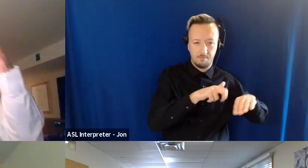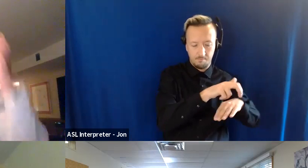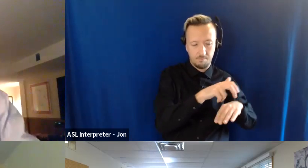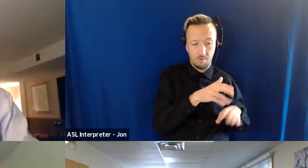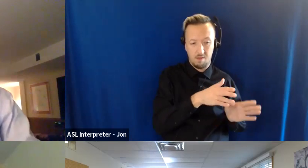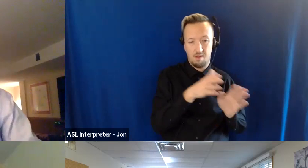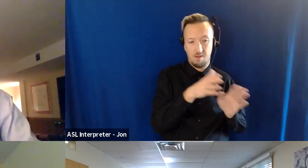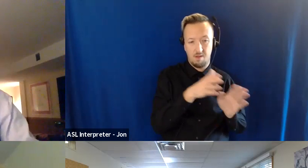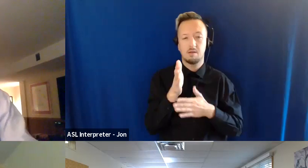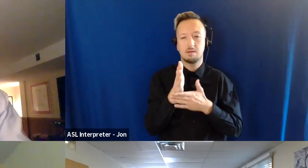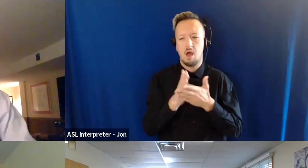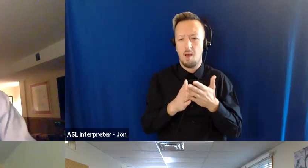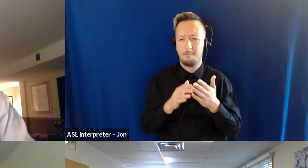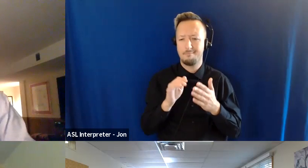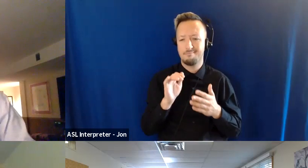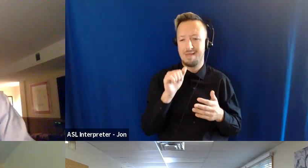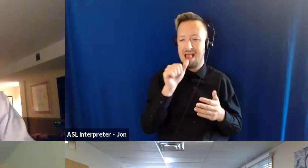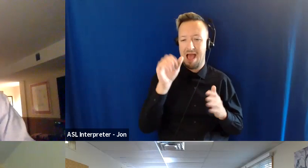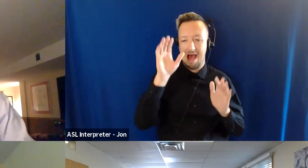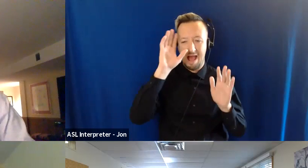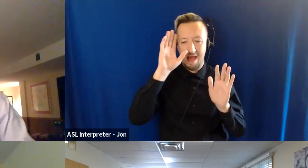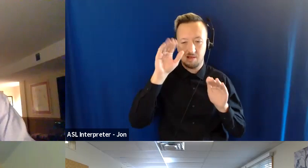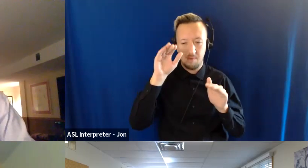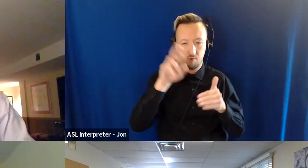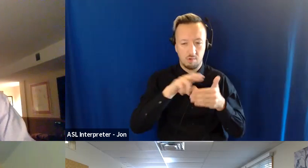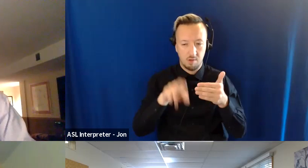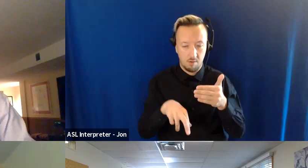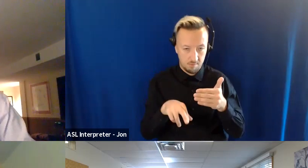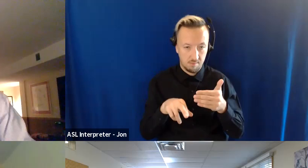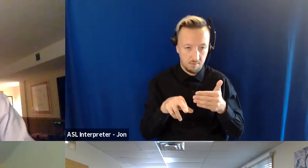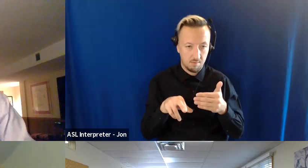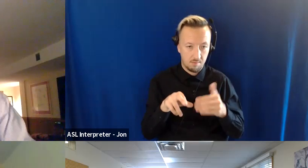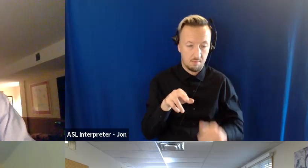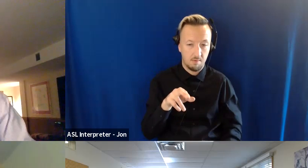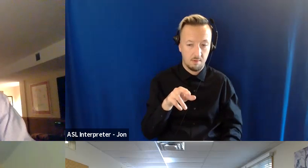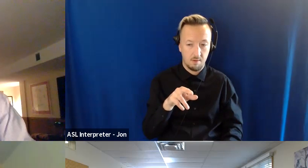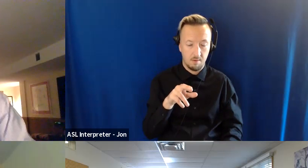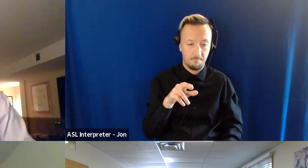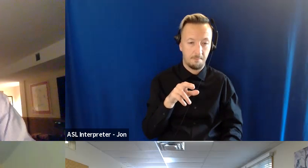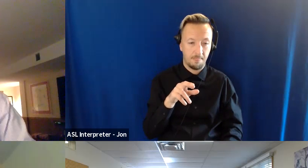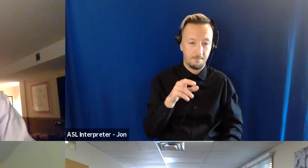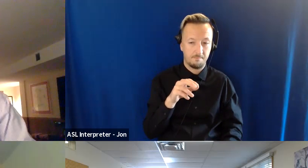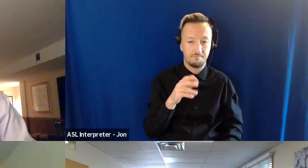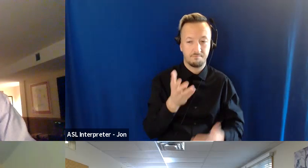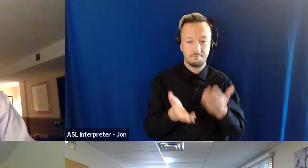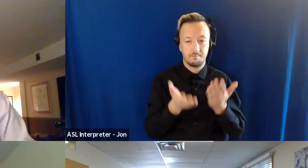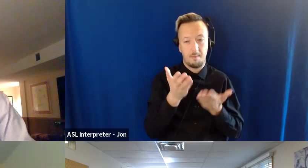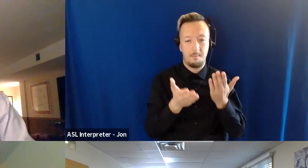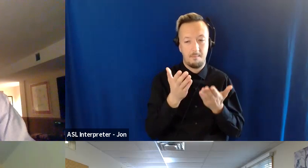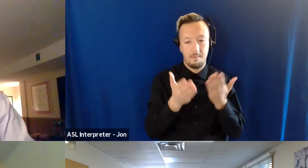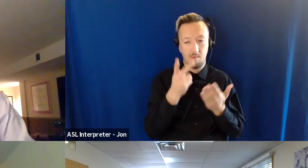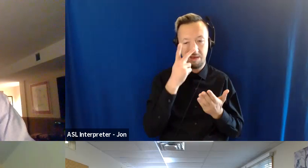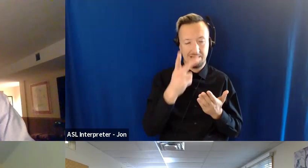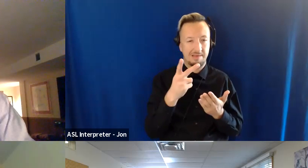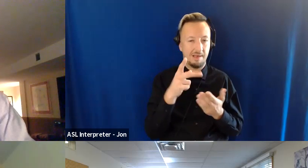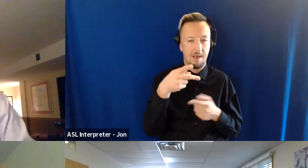inadvertent consequences where there's like this hierarchy that was created, right? So Patricia mentioned you might see a paraplegic out once in a while. We're